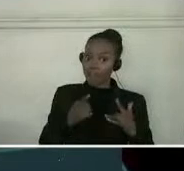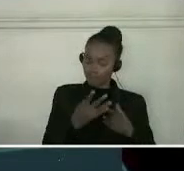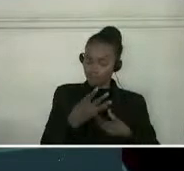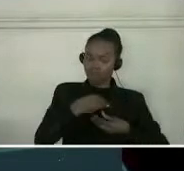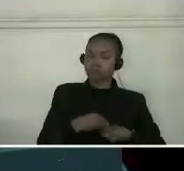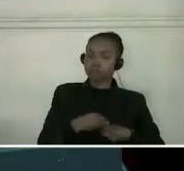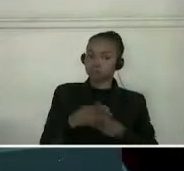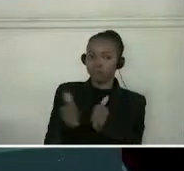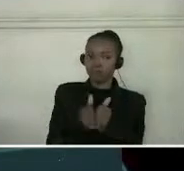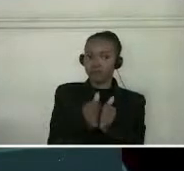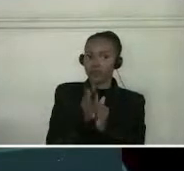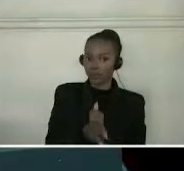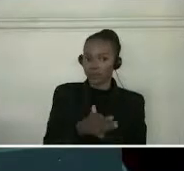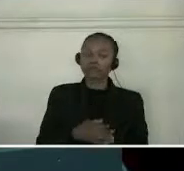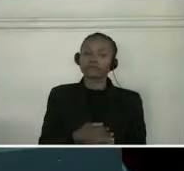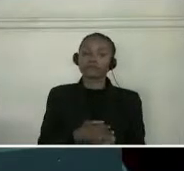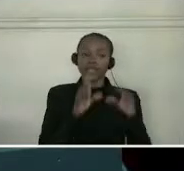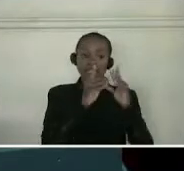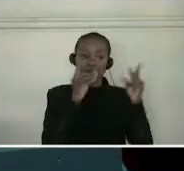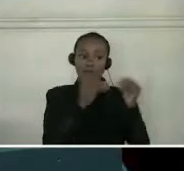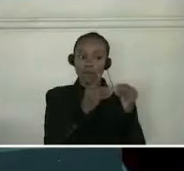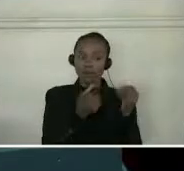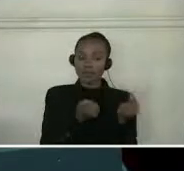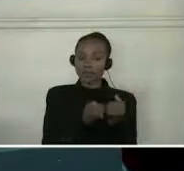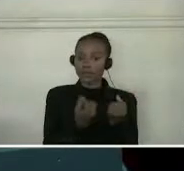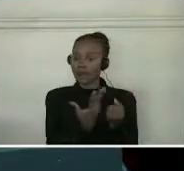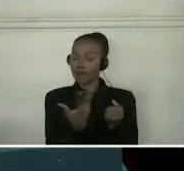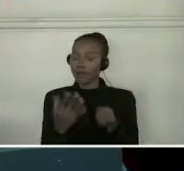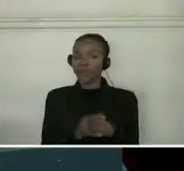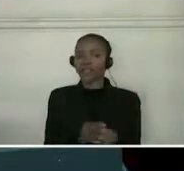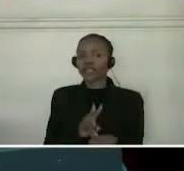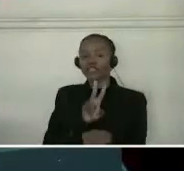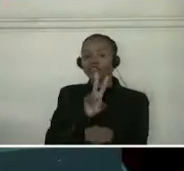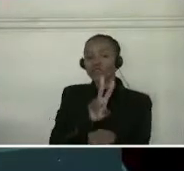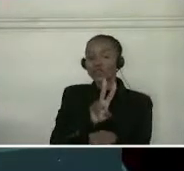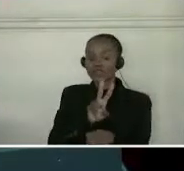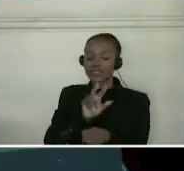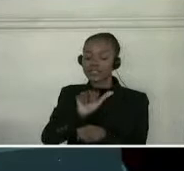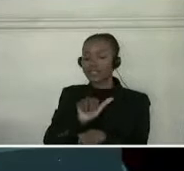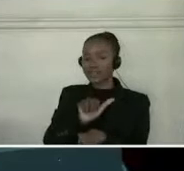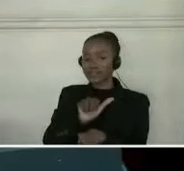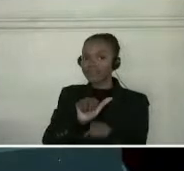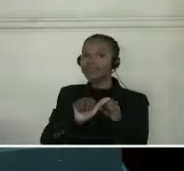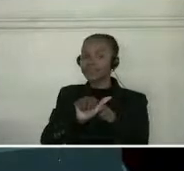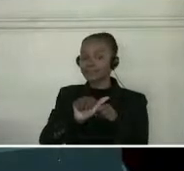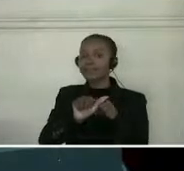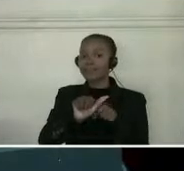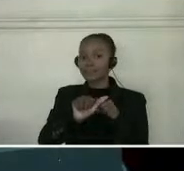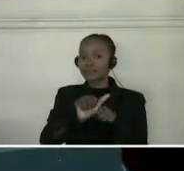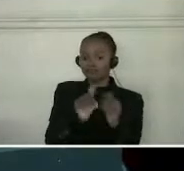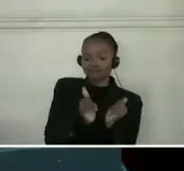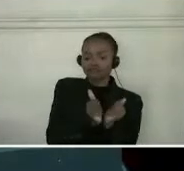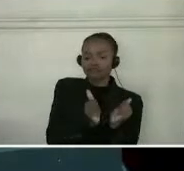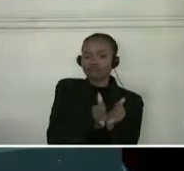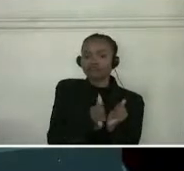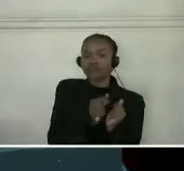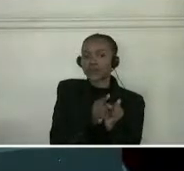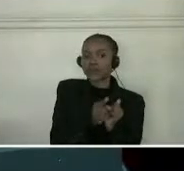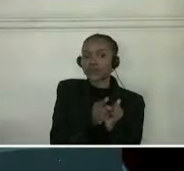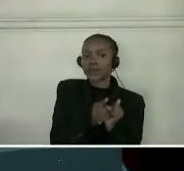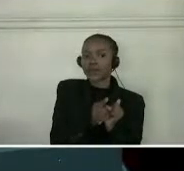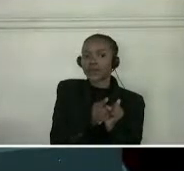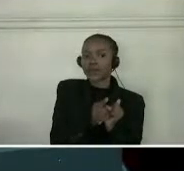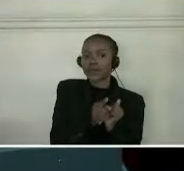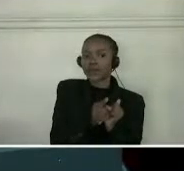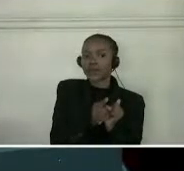department will support 26 correctional services sites and 16 places of safety the department has